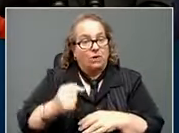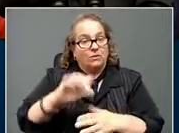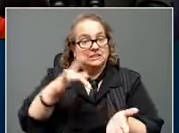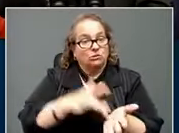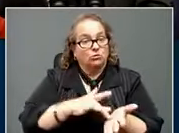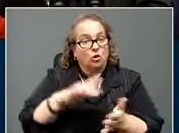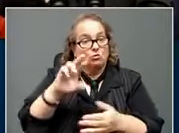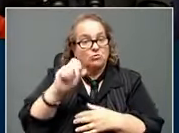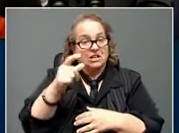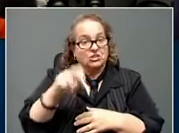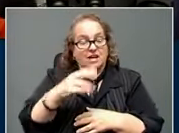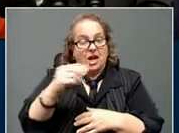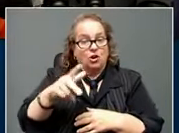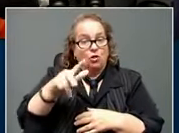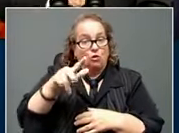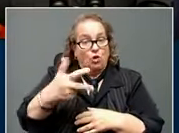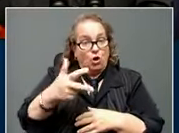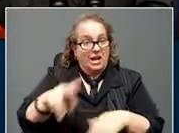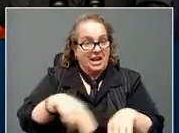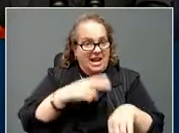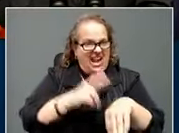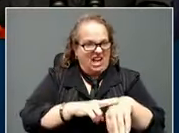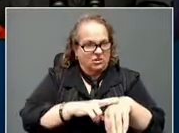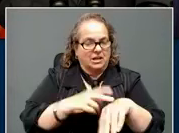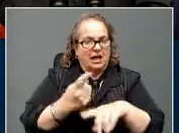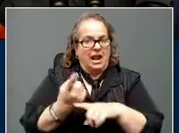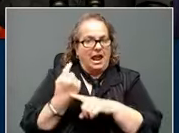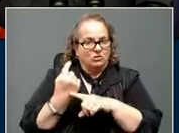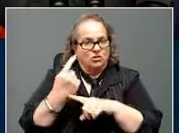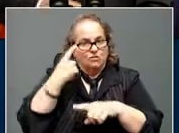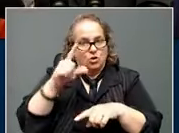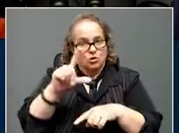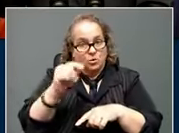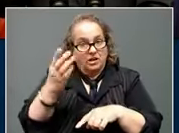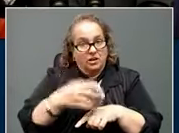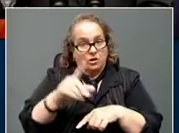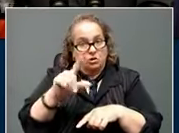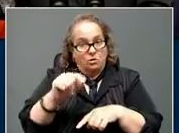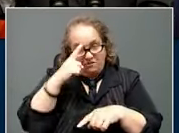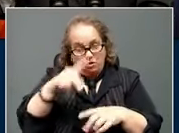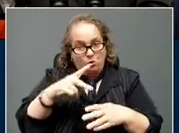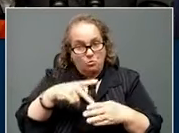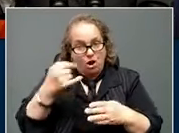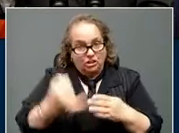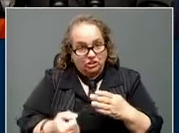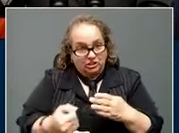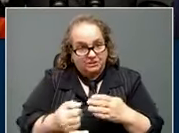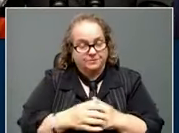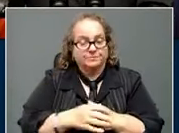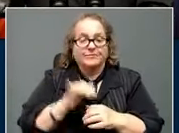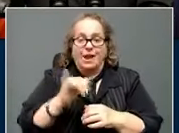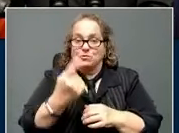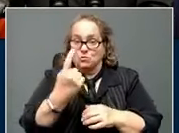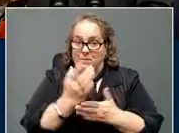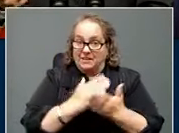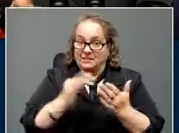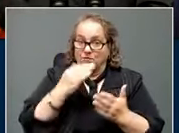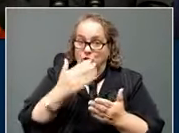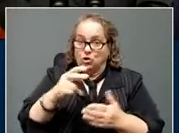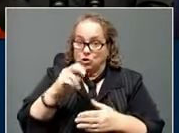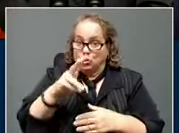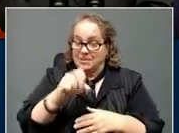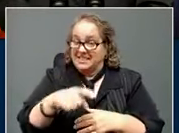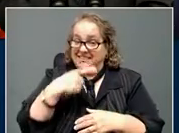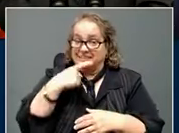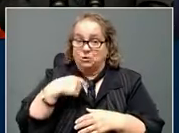nationally last year in 2020 for projects per capita. That was one piece of good news that said we did better than just